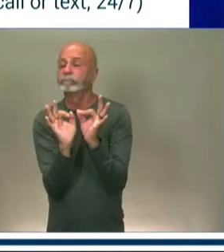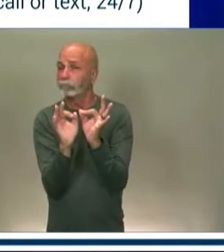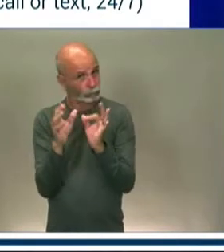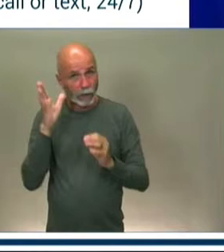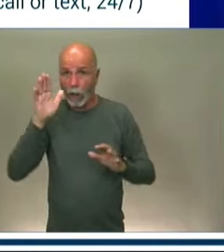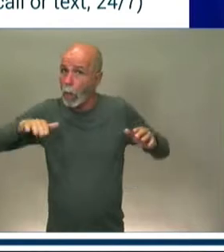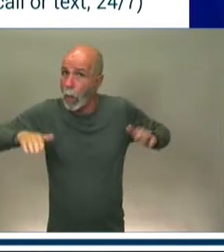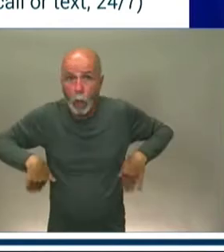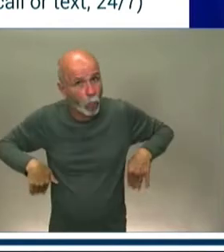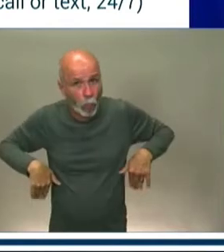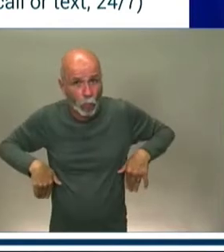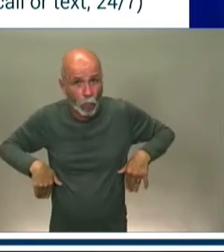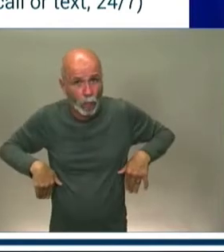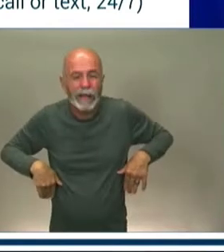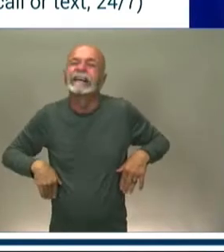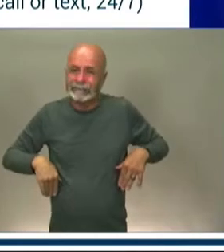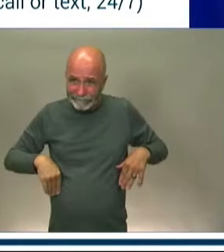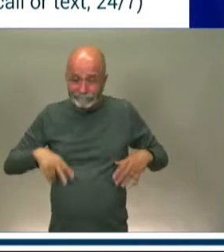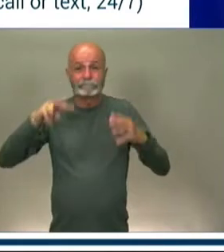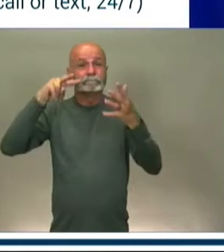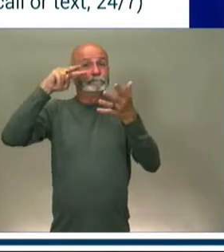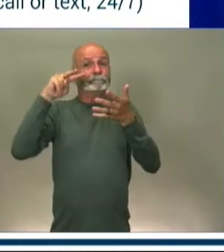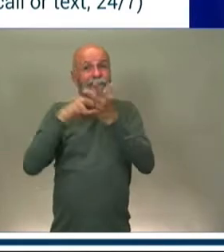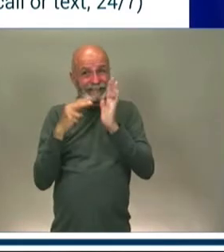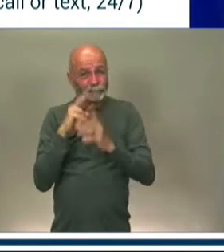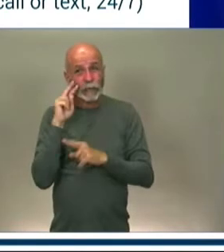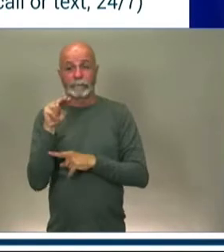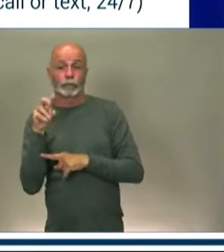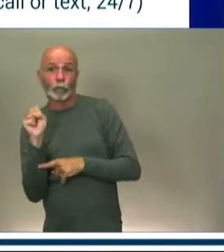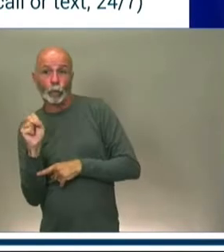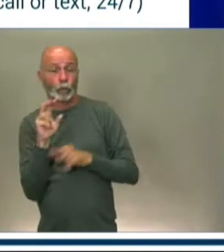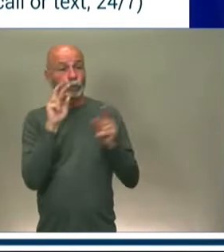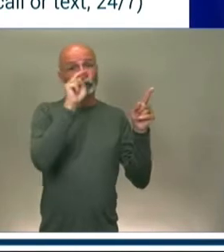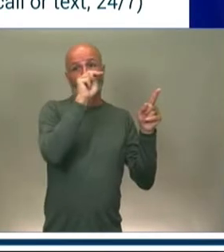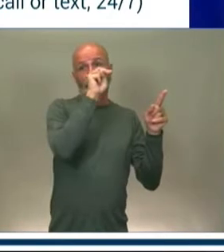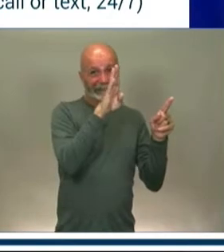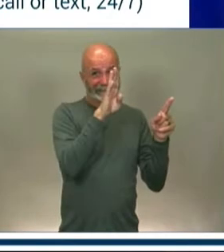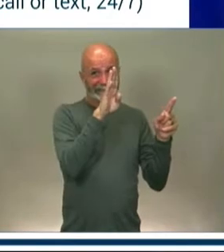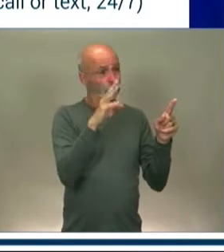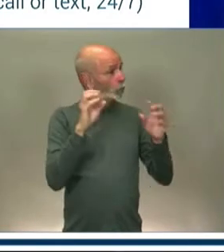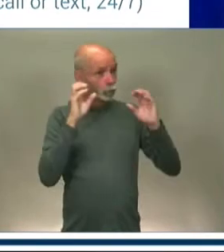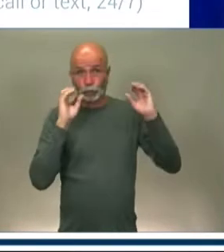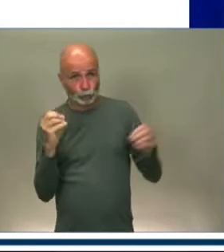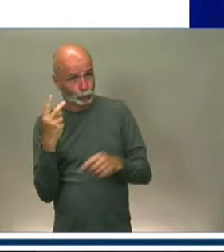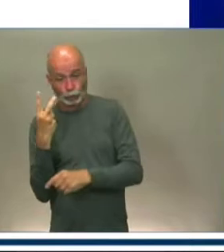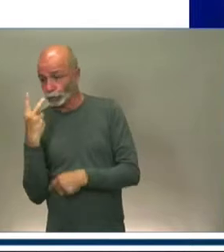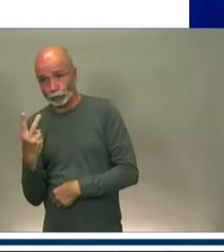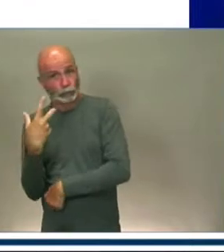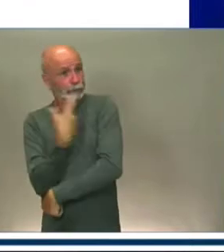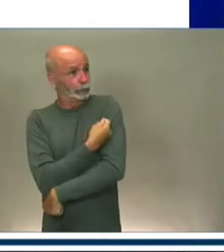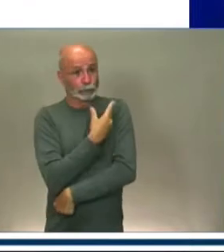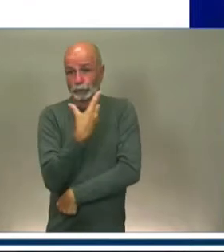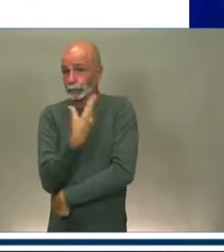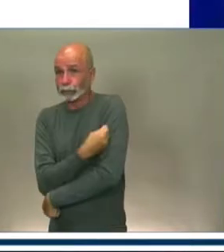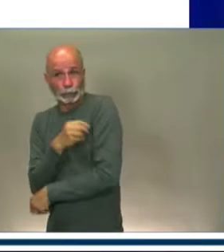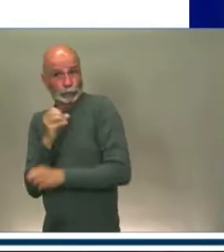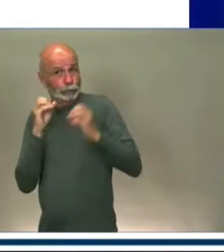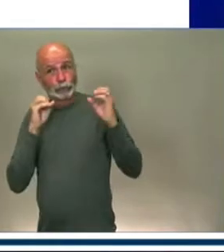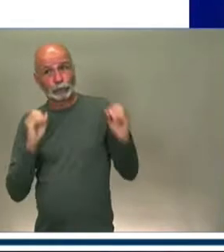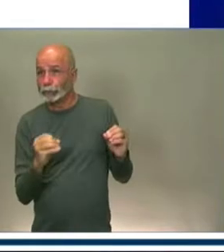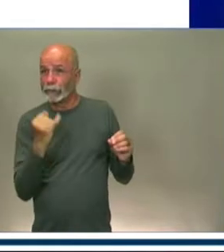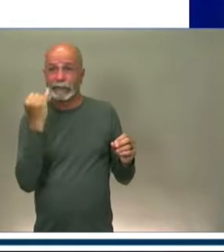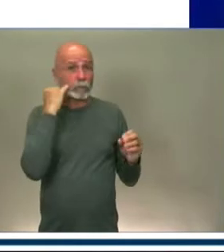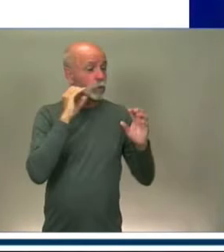And they are that Nova Scotians and New Brunswickers who are not fully vaccinated but are traveling will have to quarantine